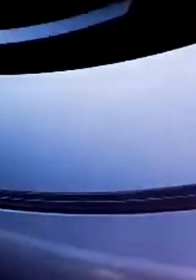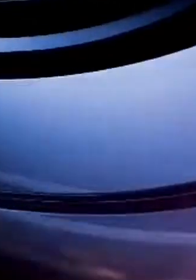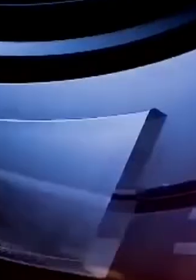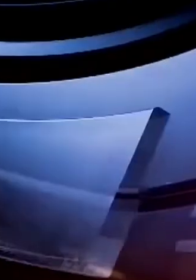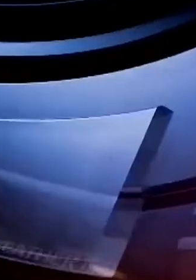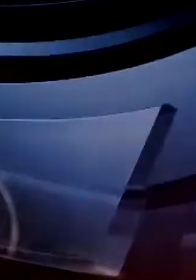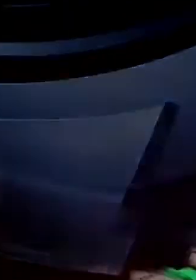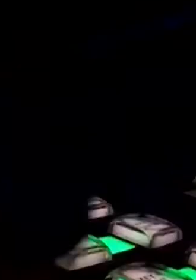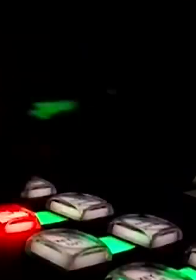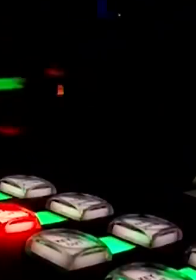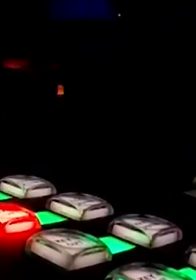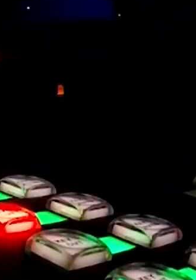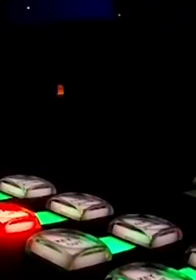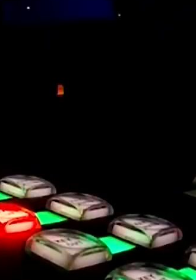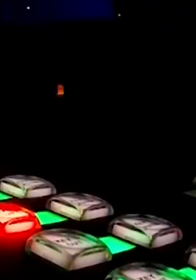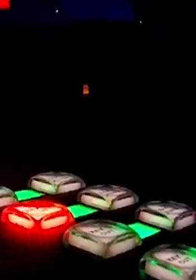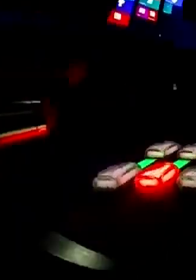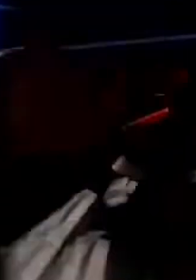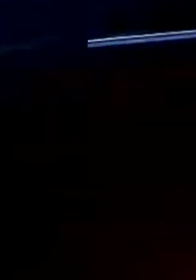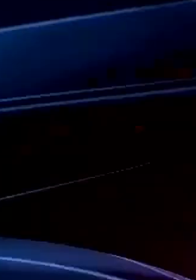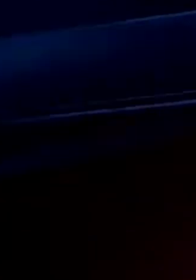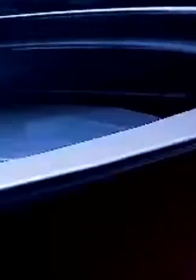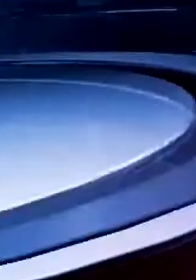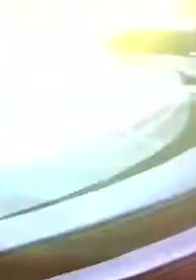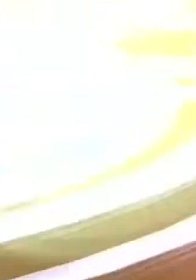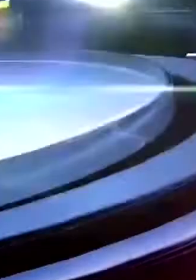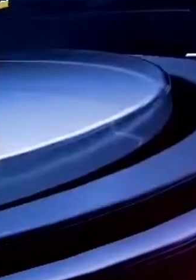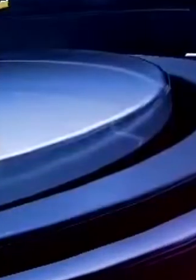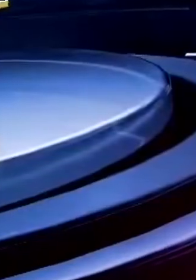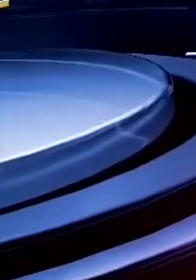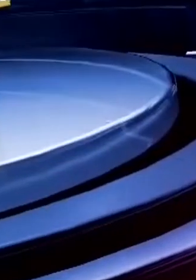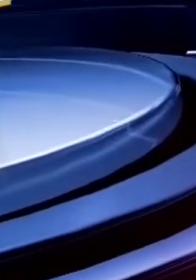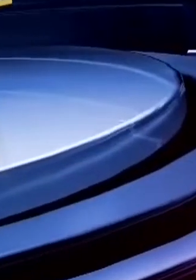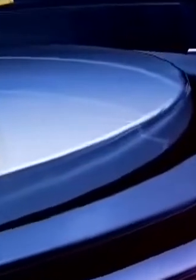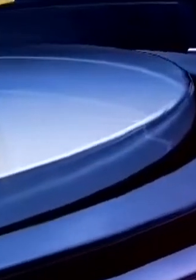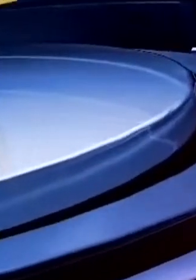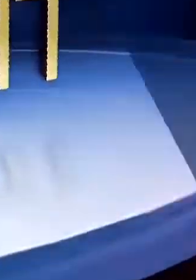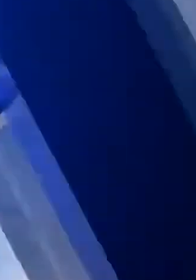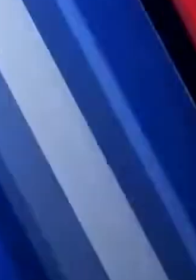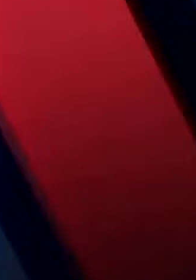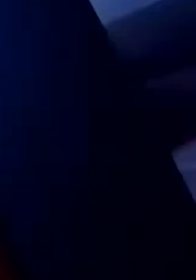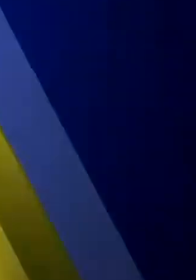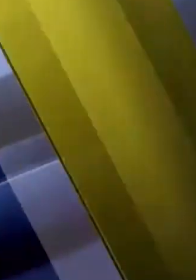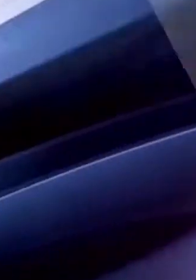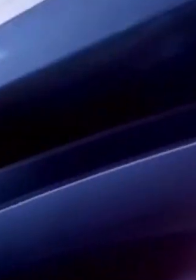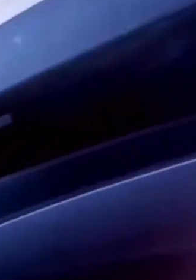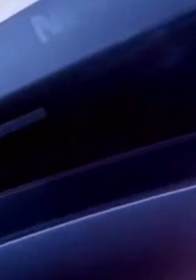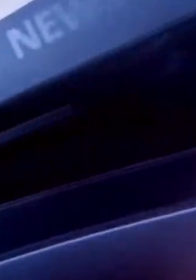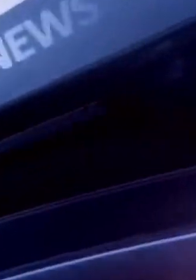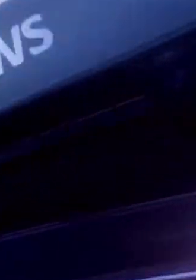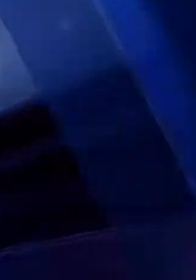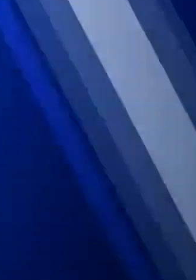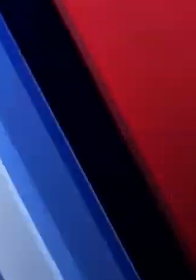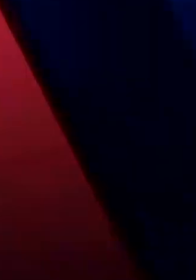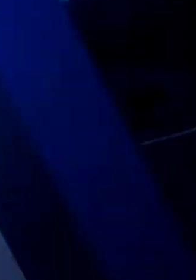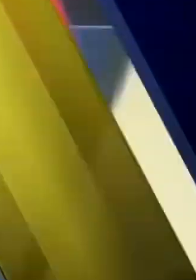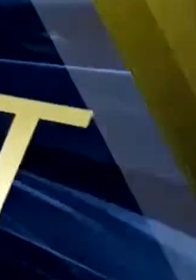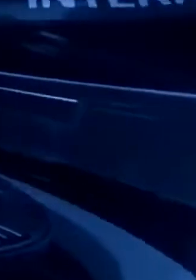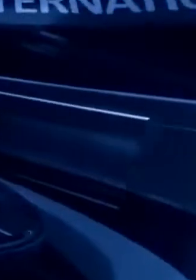Broadcasting from our studios in the Pine St. Michael, this is CBC Newsnight, starting now.